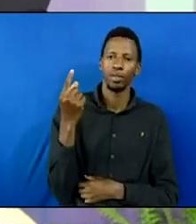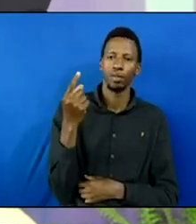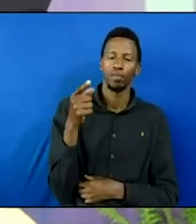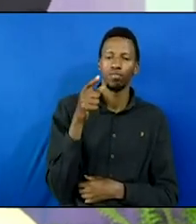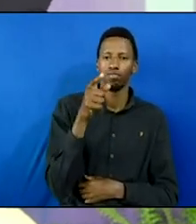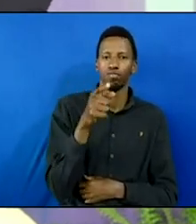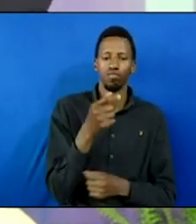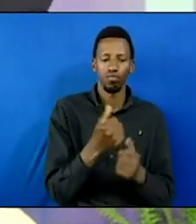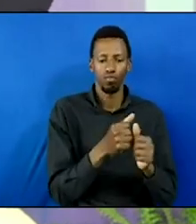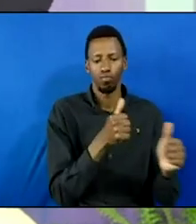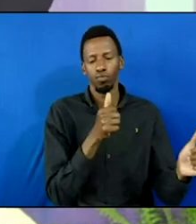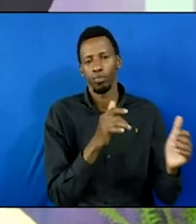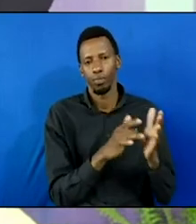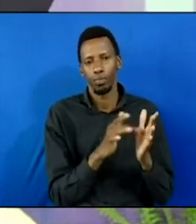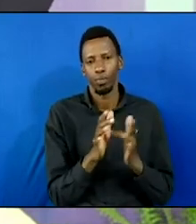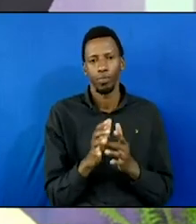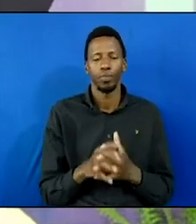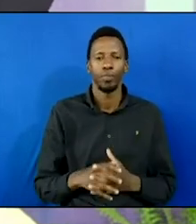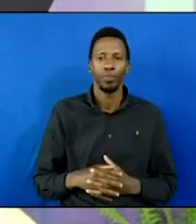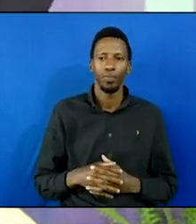him.